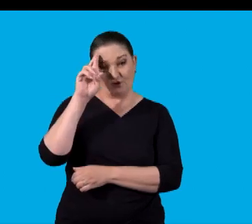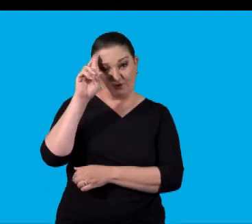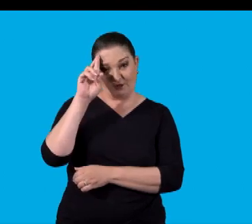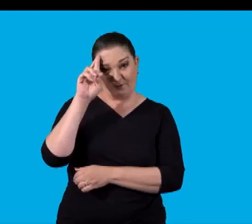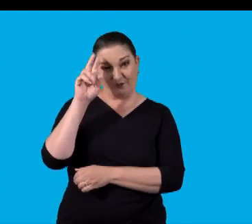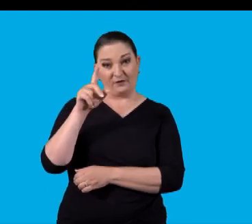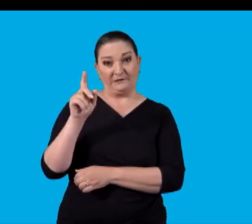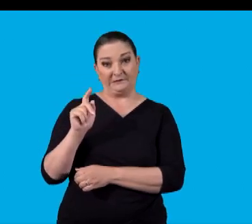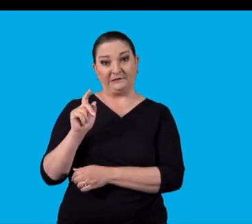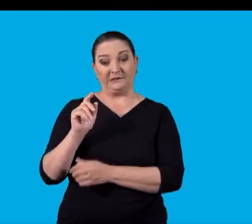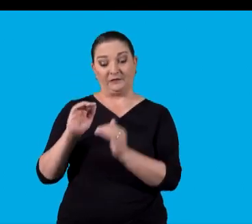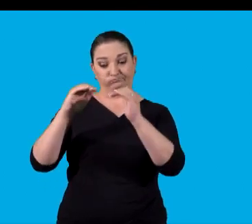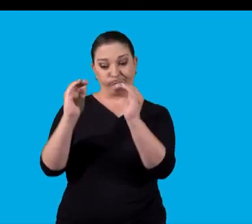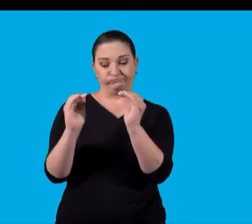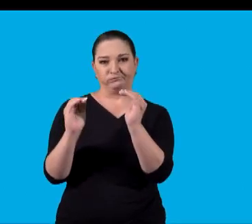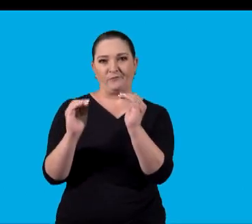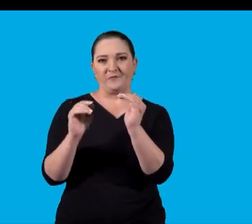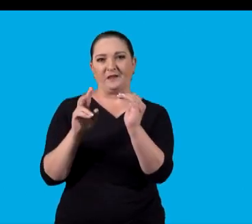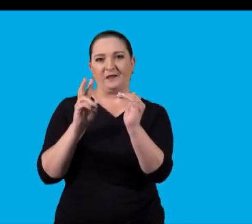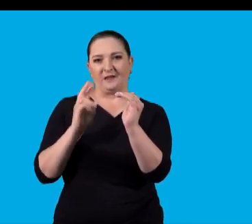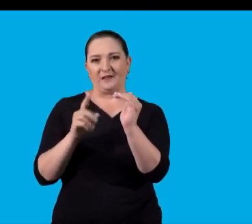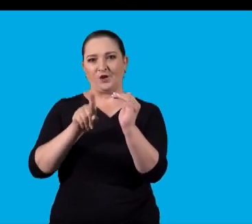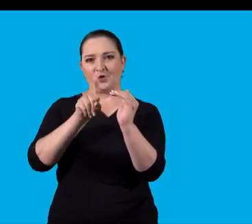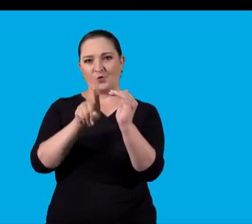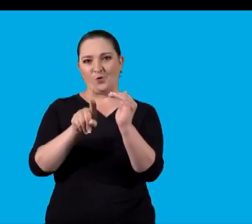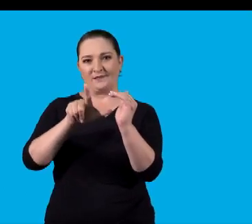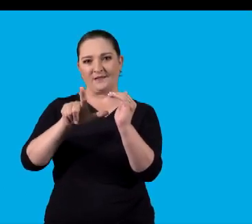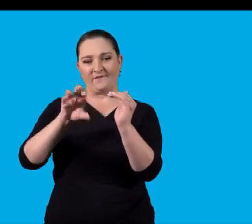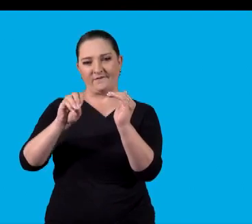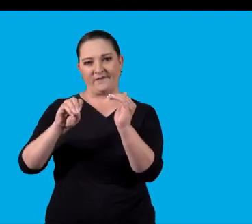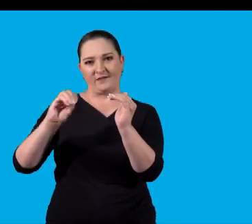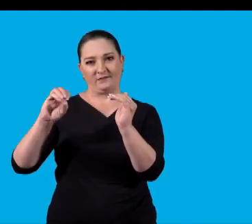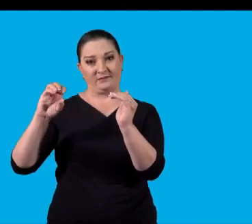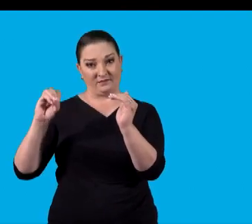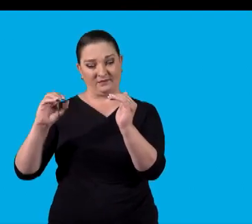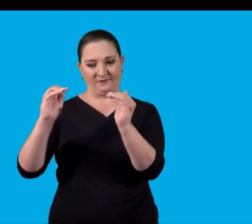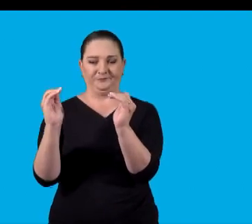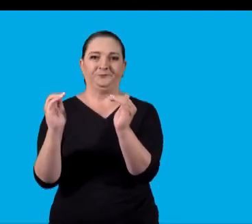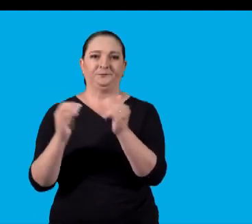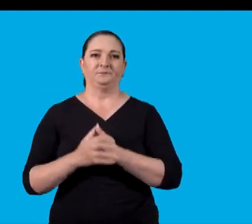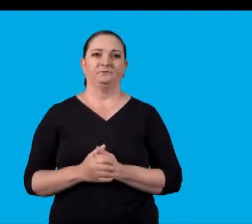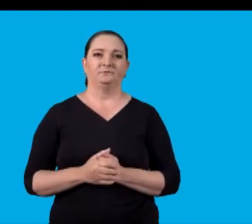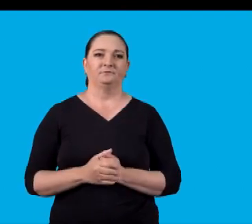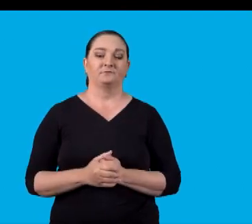multiply that by 3.50 Rand, and then remember, once it's repurchase, you have brackets,